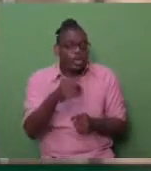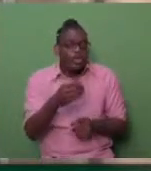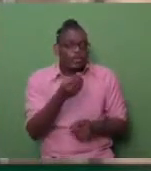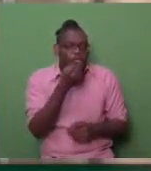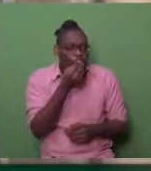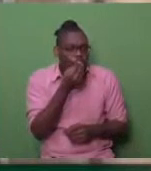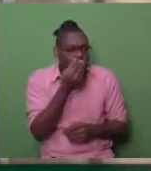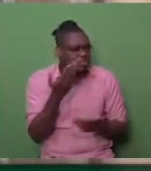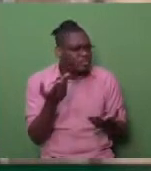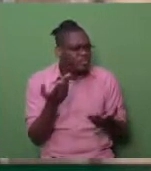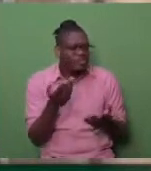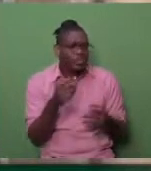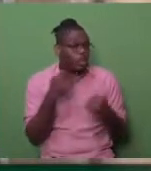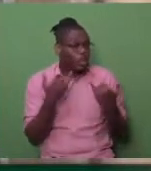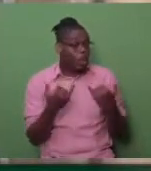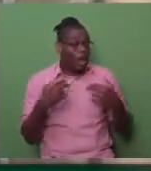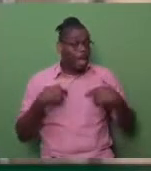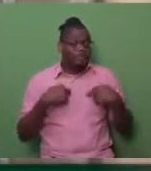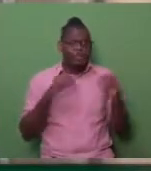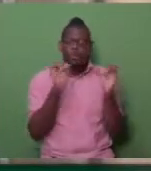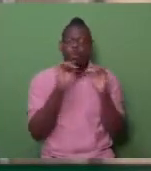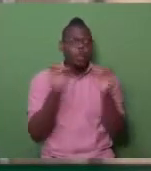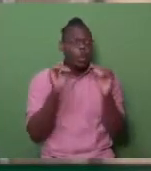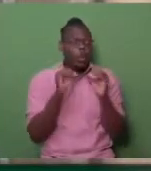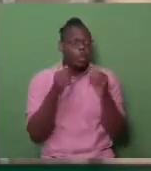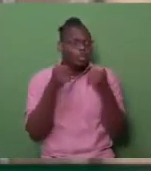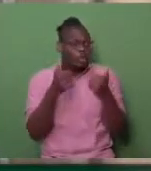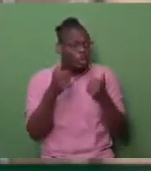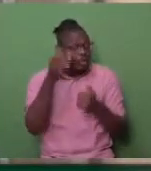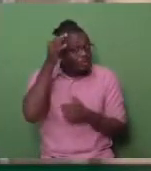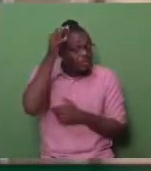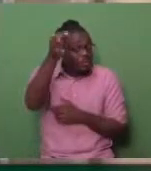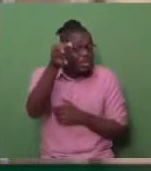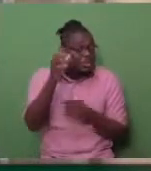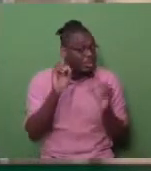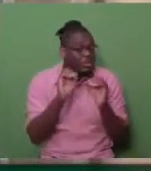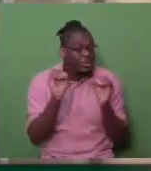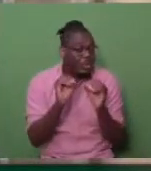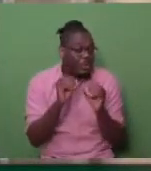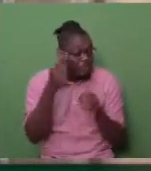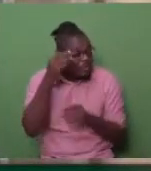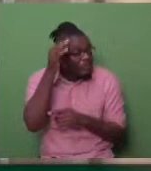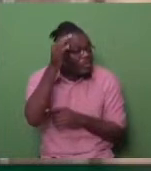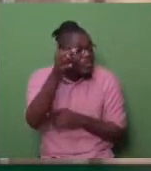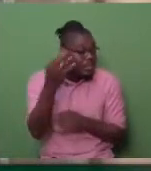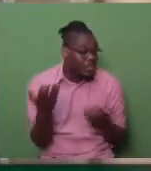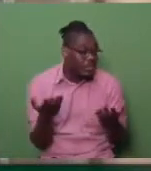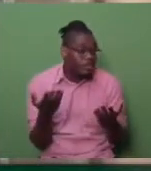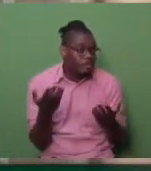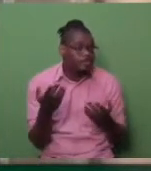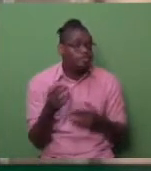The Rowley PNM government's housing policy, I turn to housing, has been nothing short of atrocious.